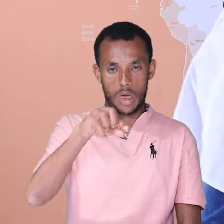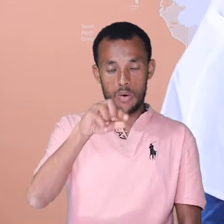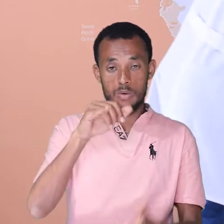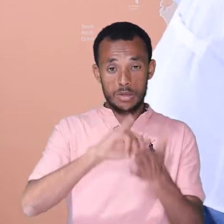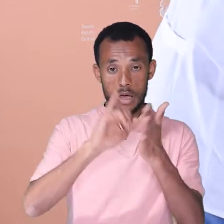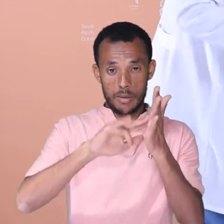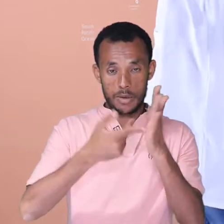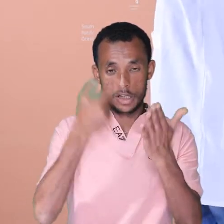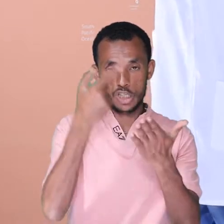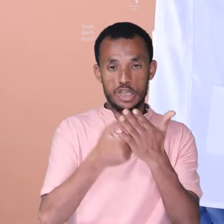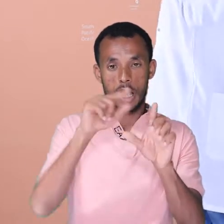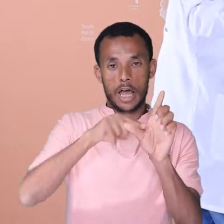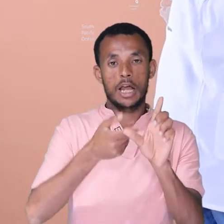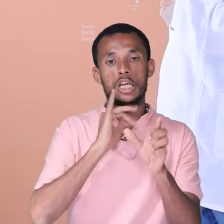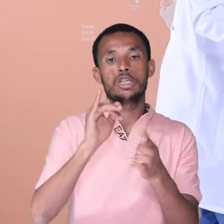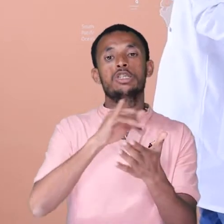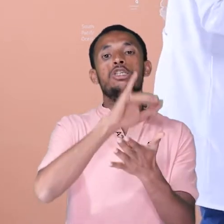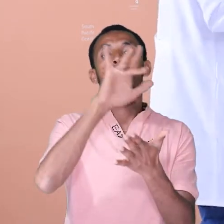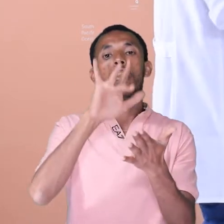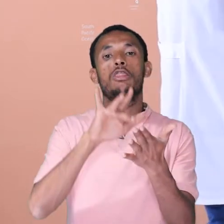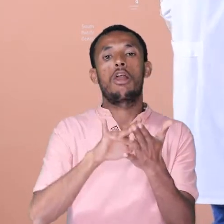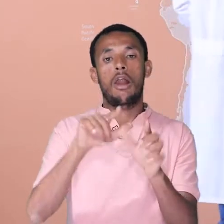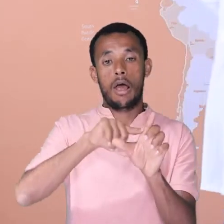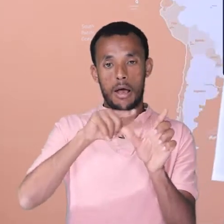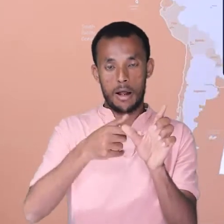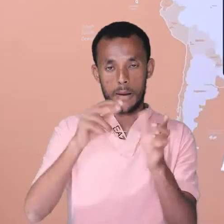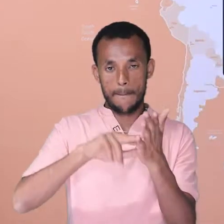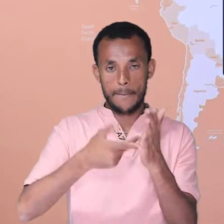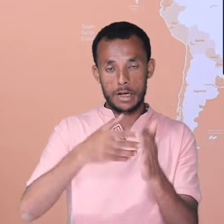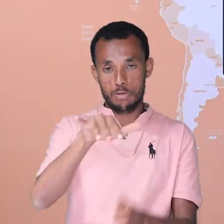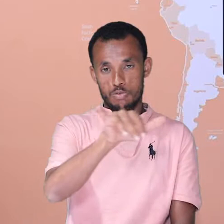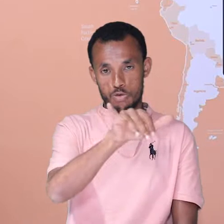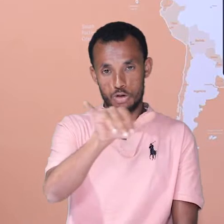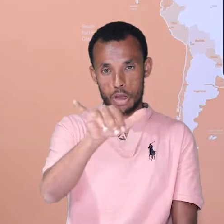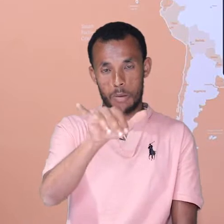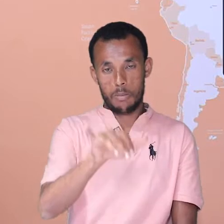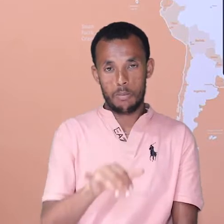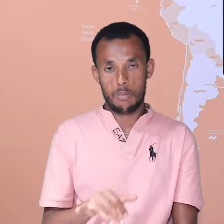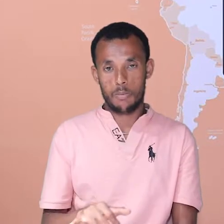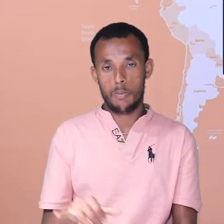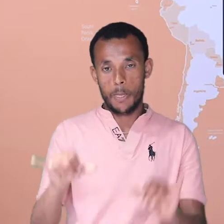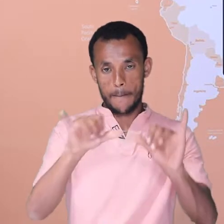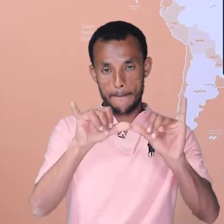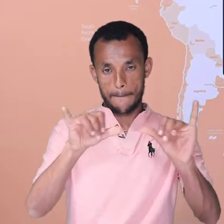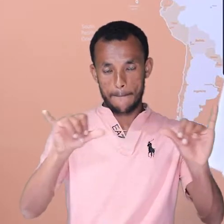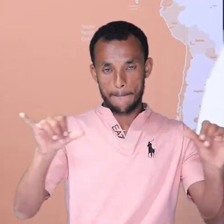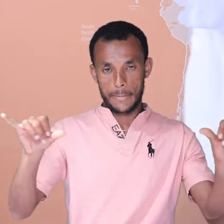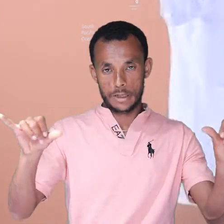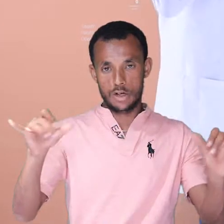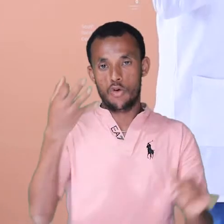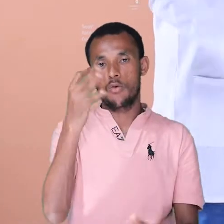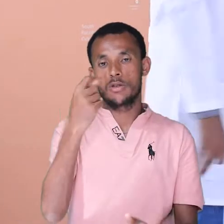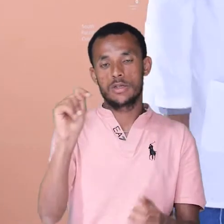That means this angle is central angle mean the same as measures of